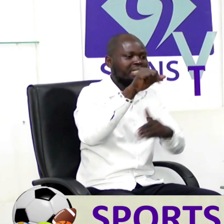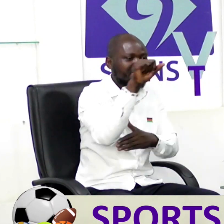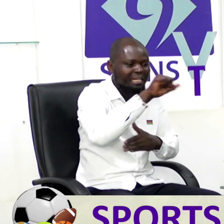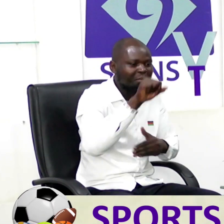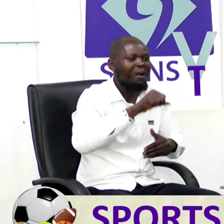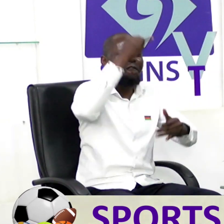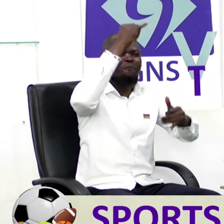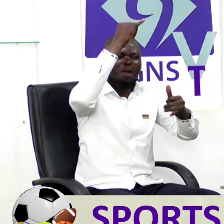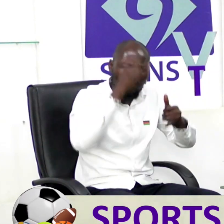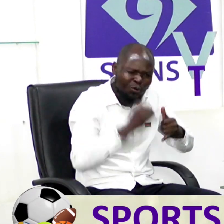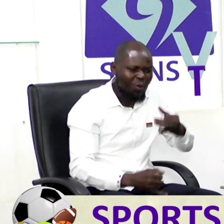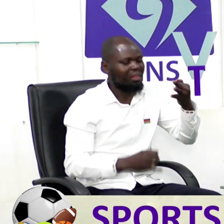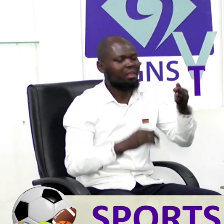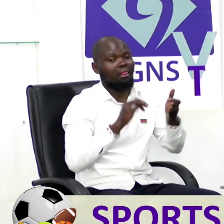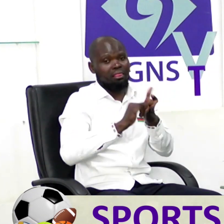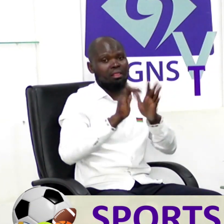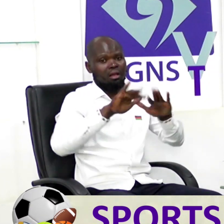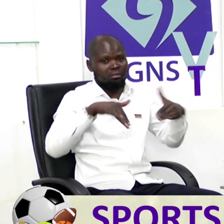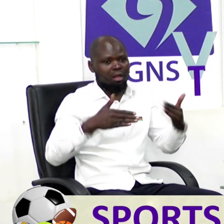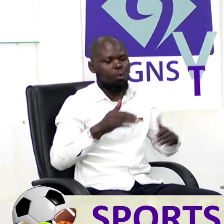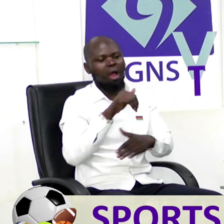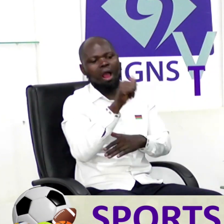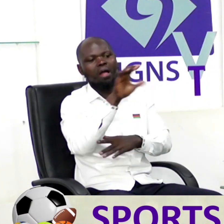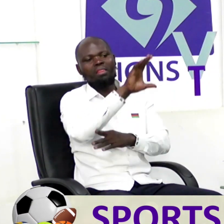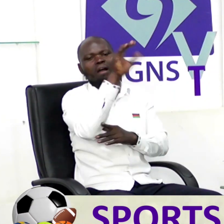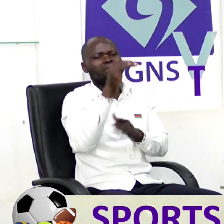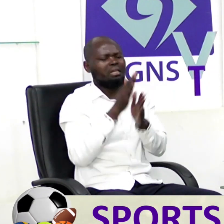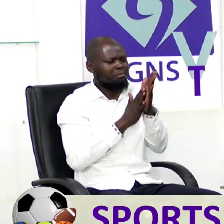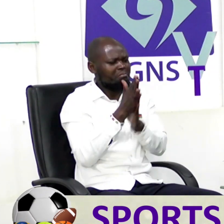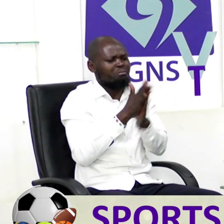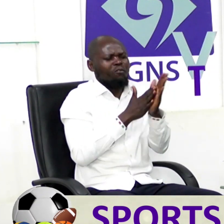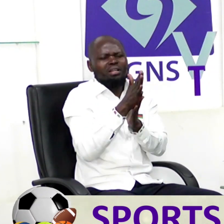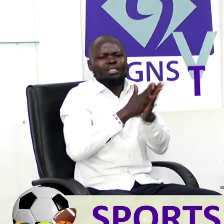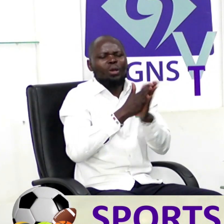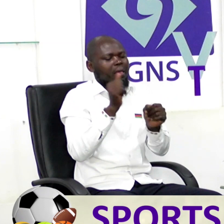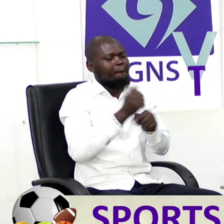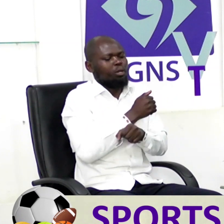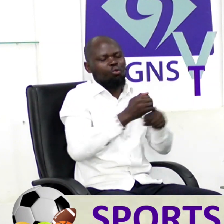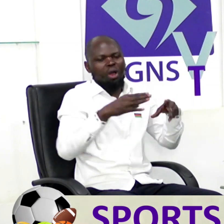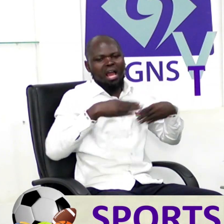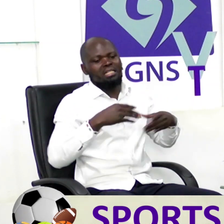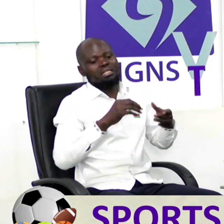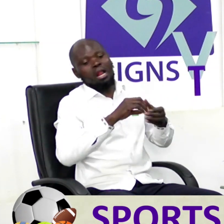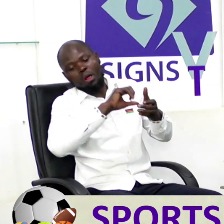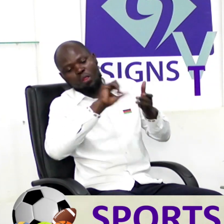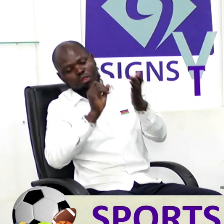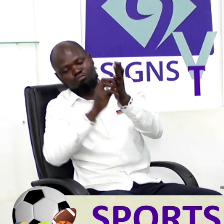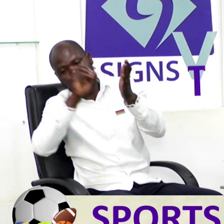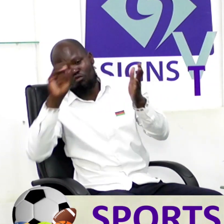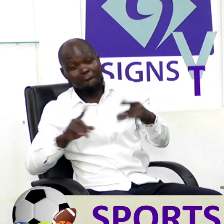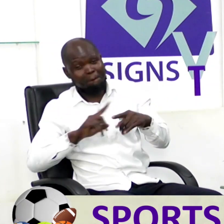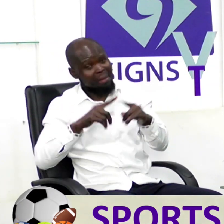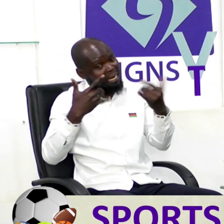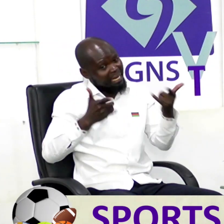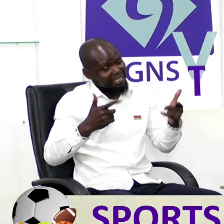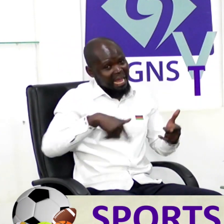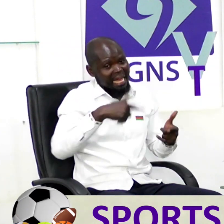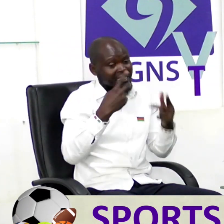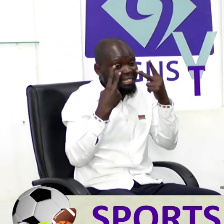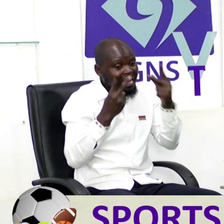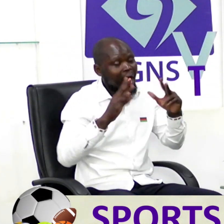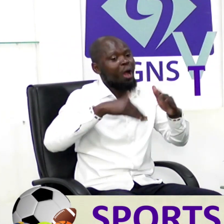improve and move from qualifier and also go to the finals. The African games have been